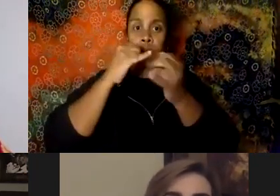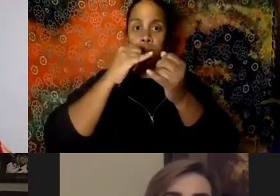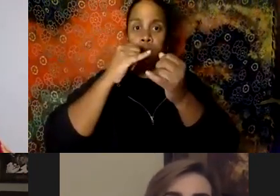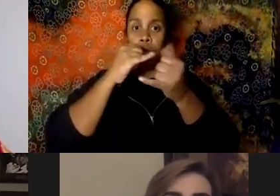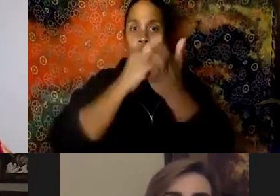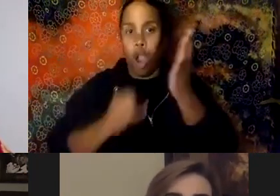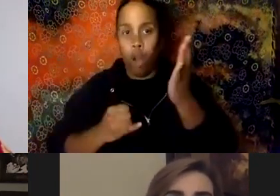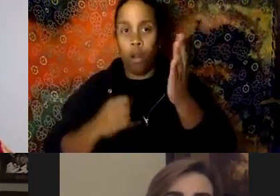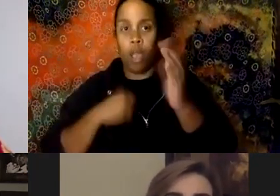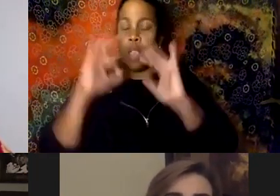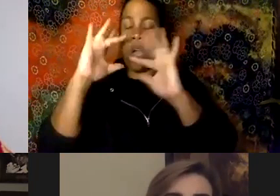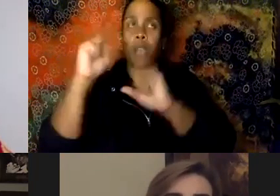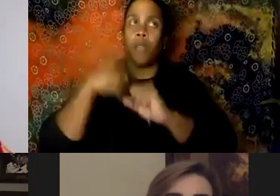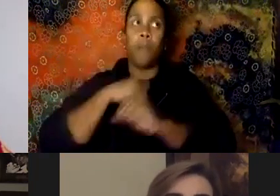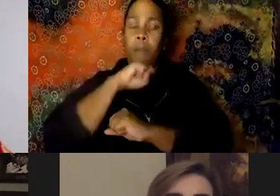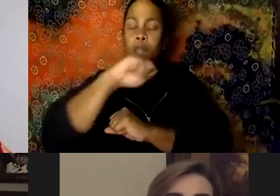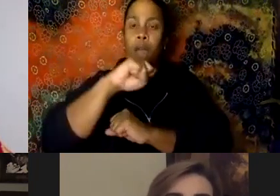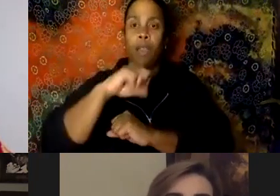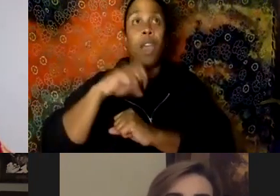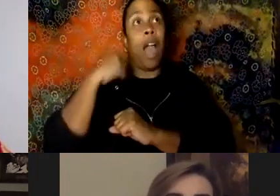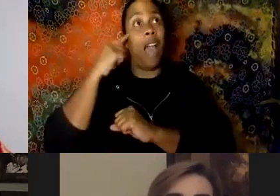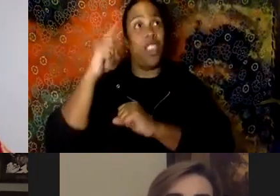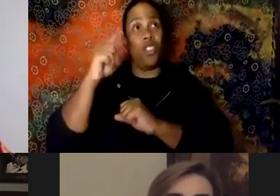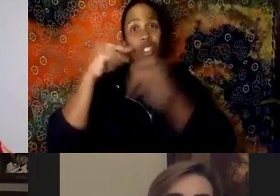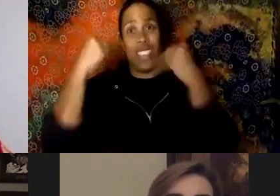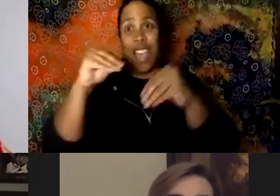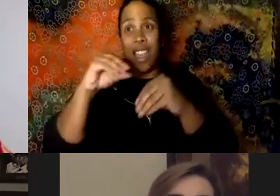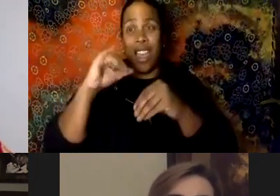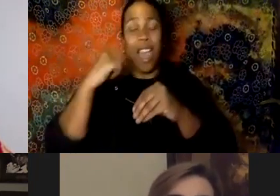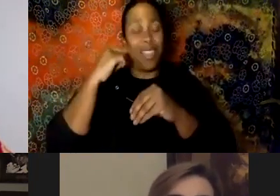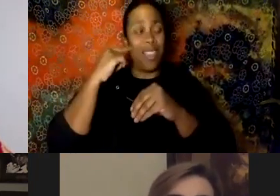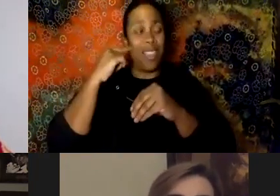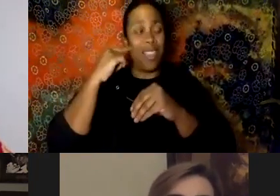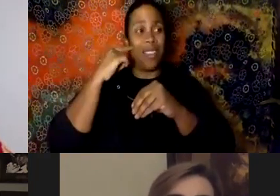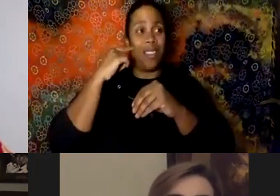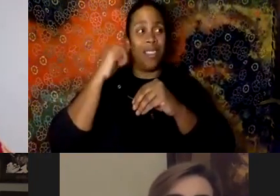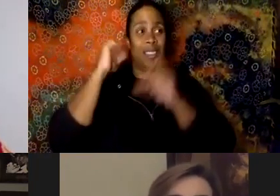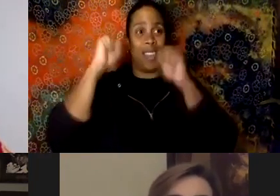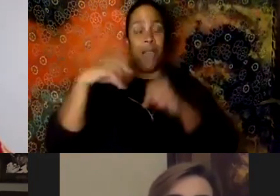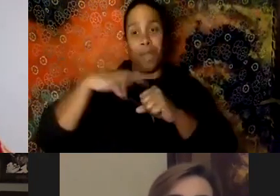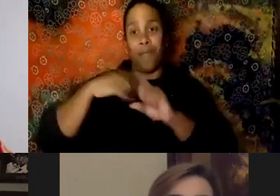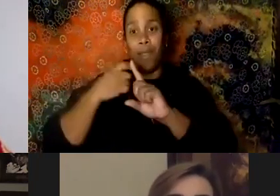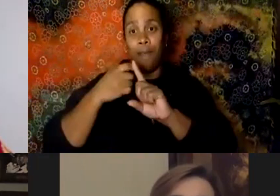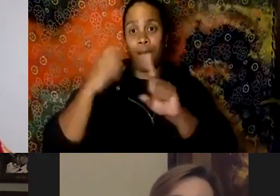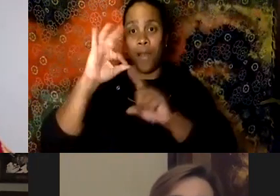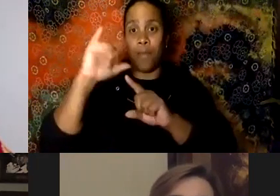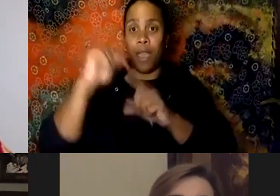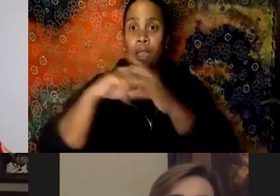love it. And I think you should sell it because it's great. Everyone can like benefit from it. Thank you. I appreciate